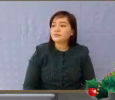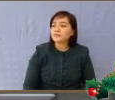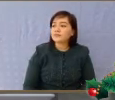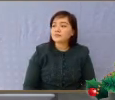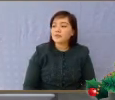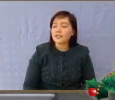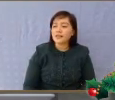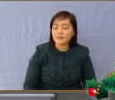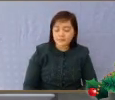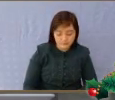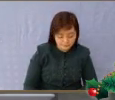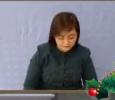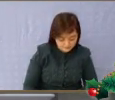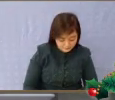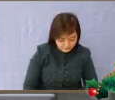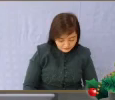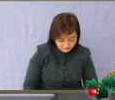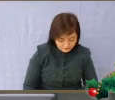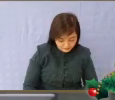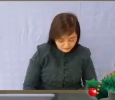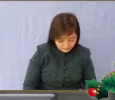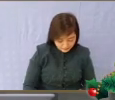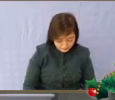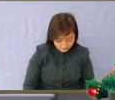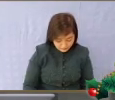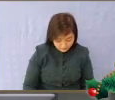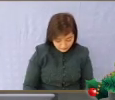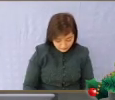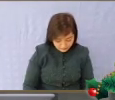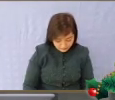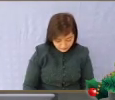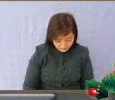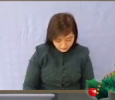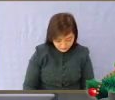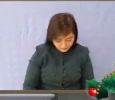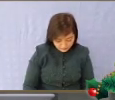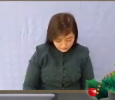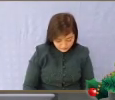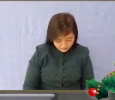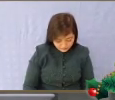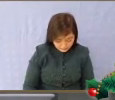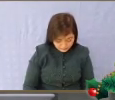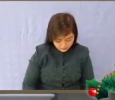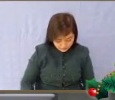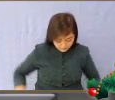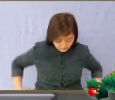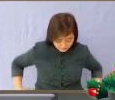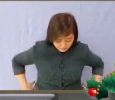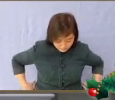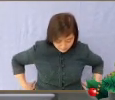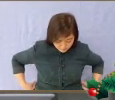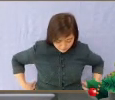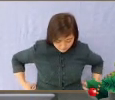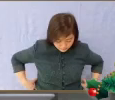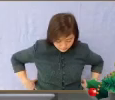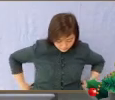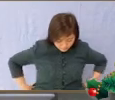evil. Amen, sir, amen. Thy rod and thy staff, they comfort